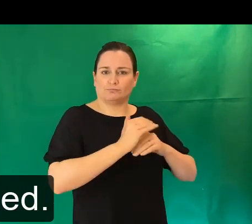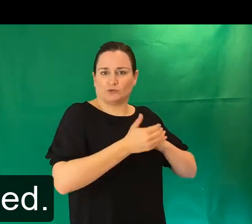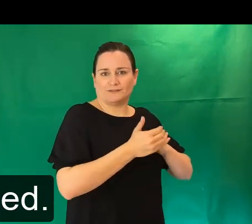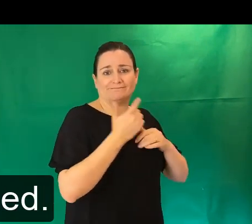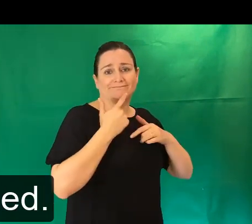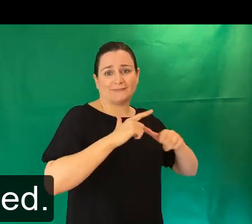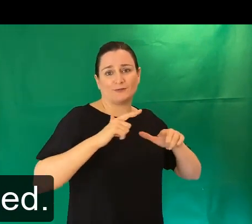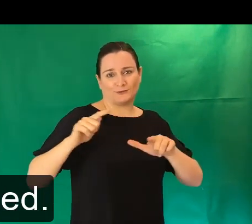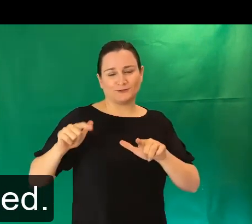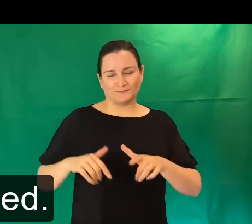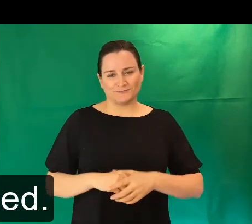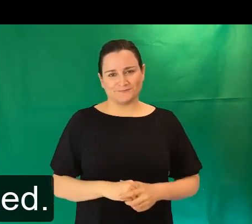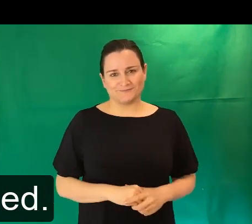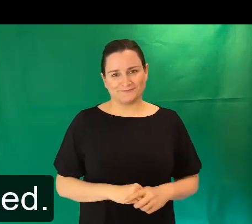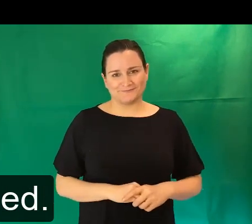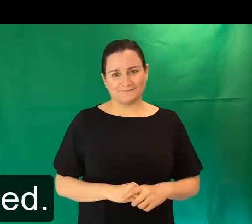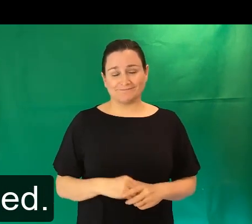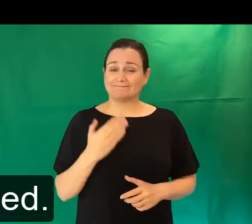languages.